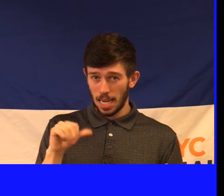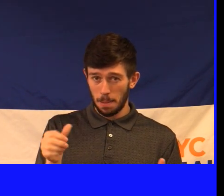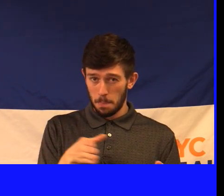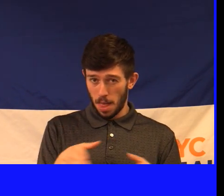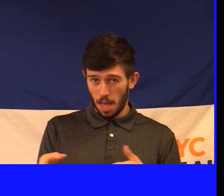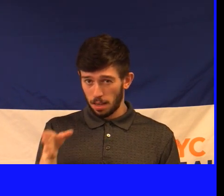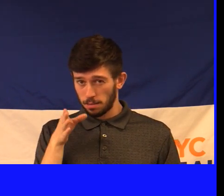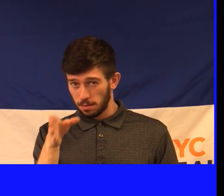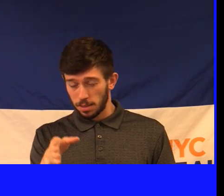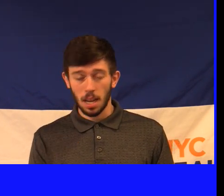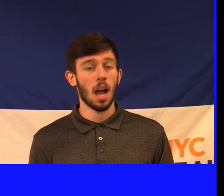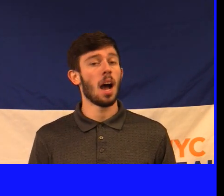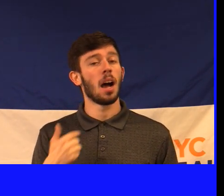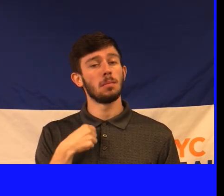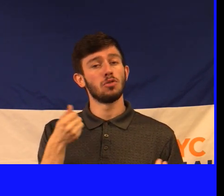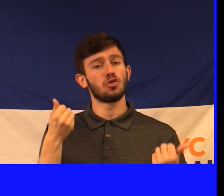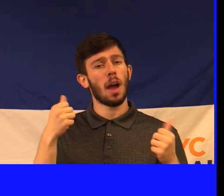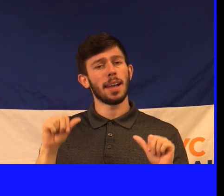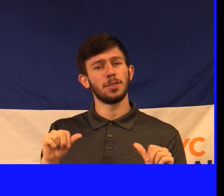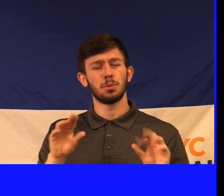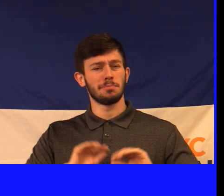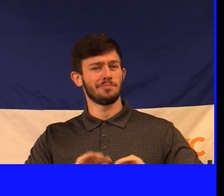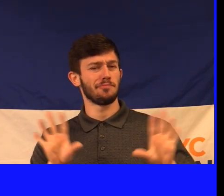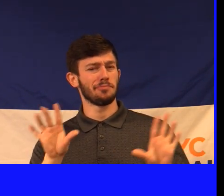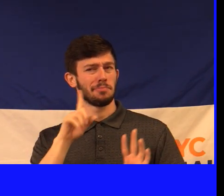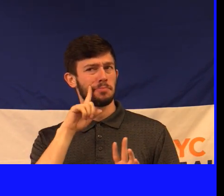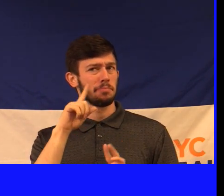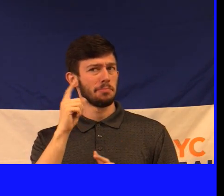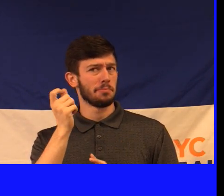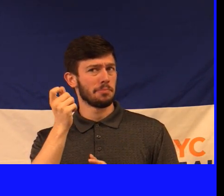trying to understand what